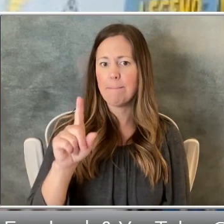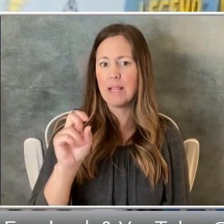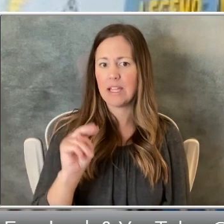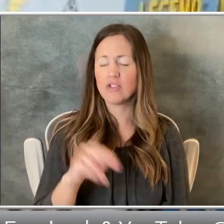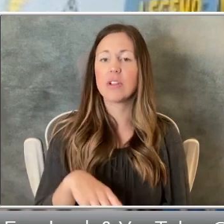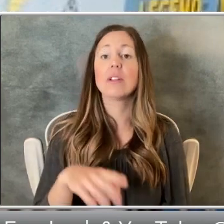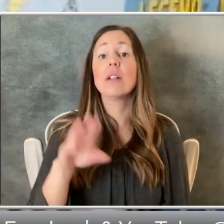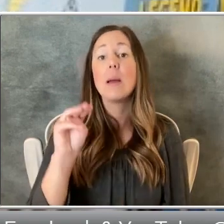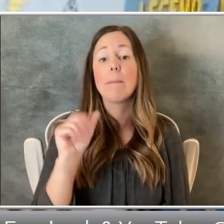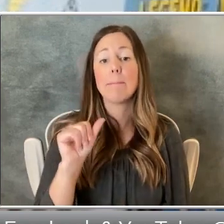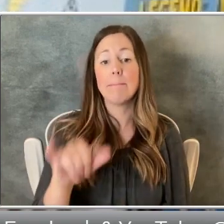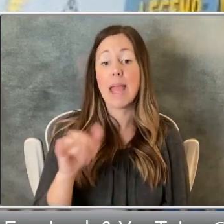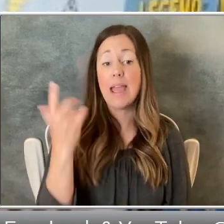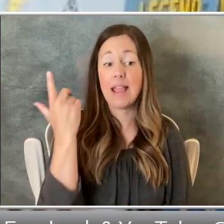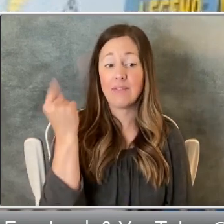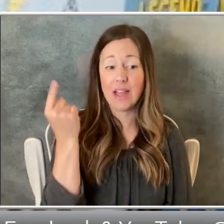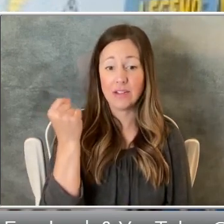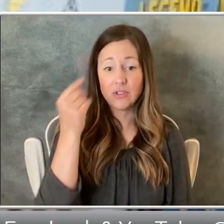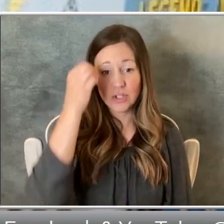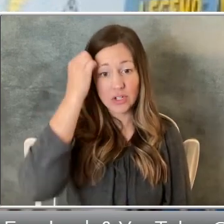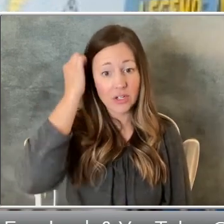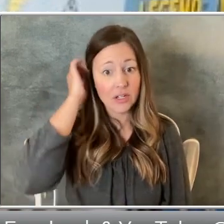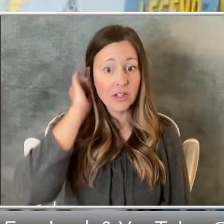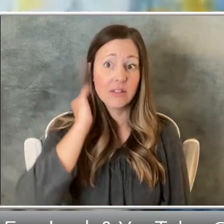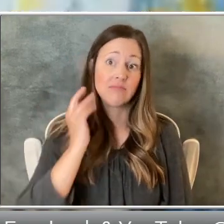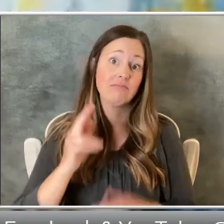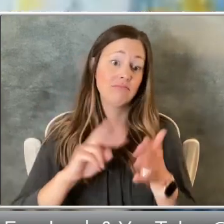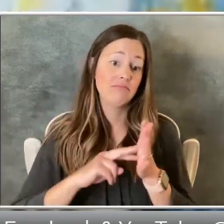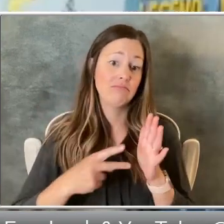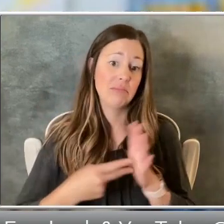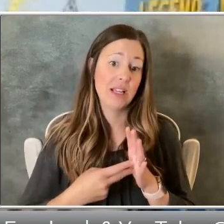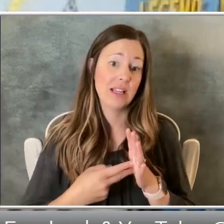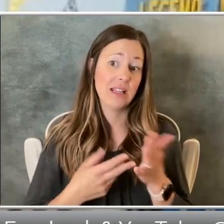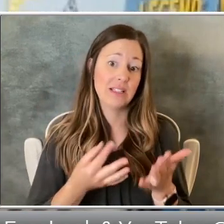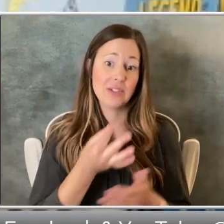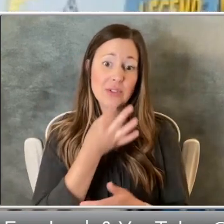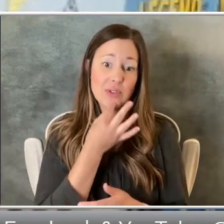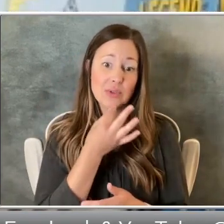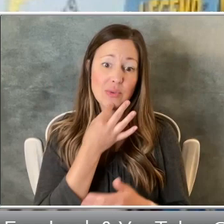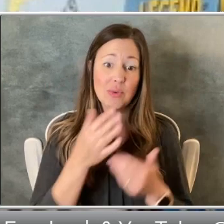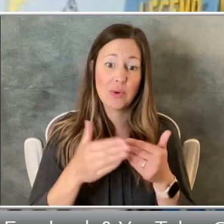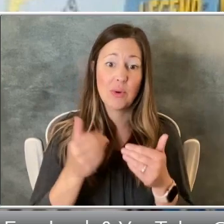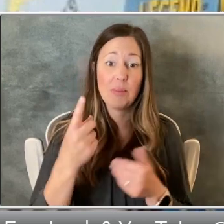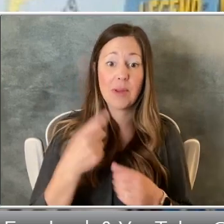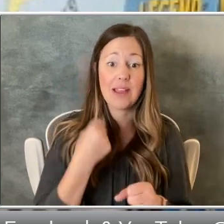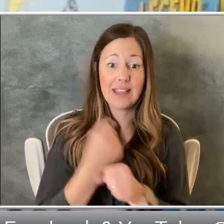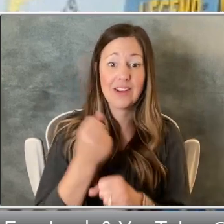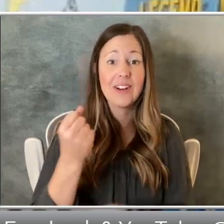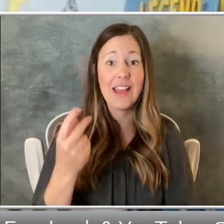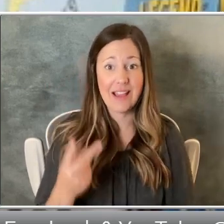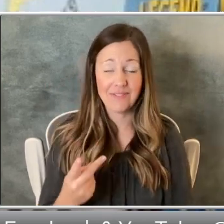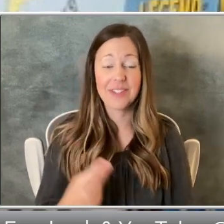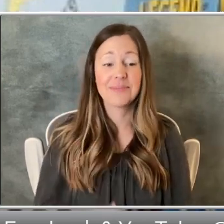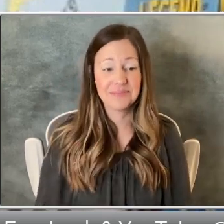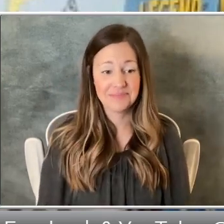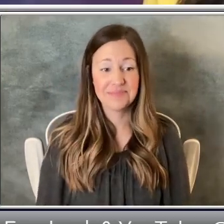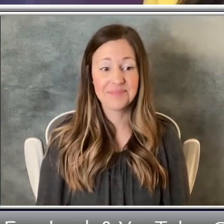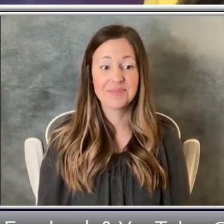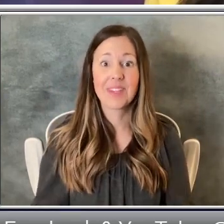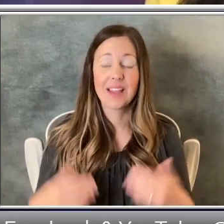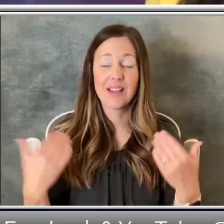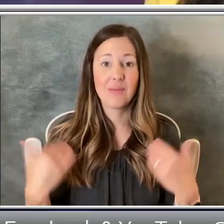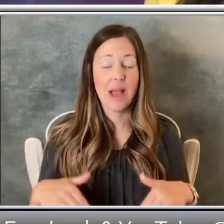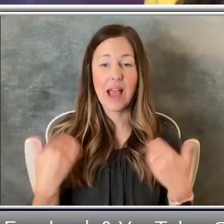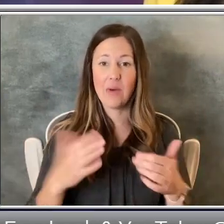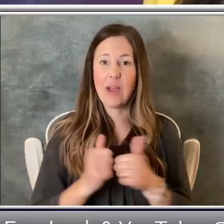It was May of last year, so we're coming up almost past a year and a half. Yeah. Wow. And how are you